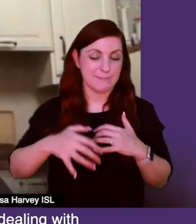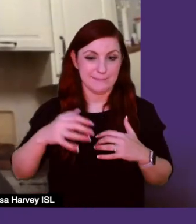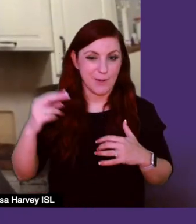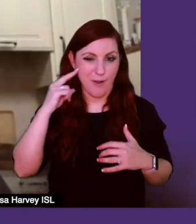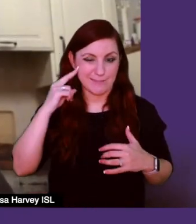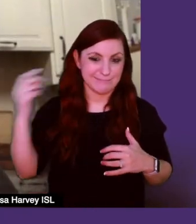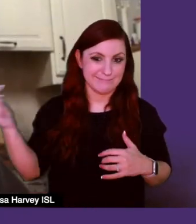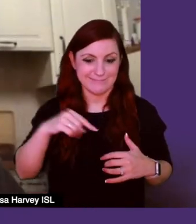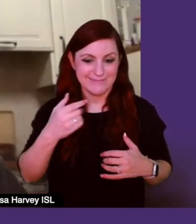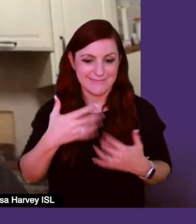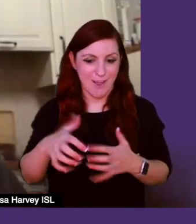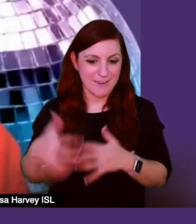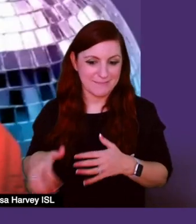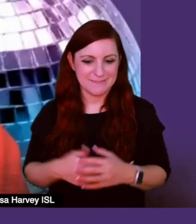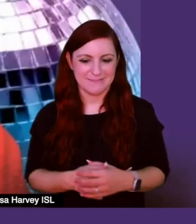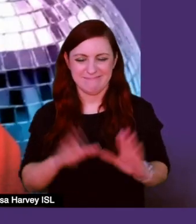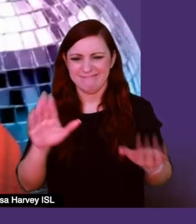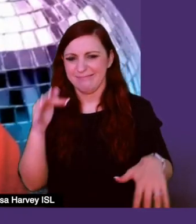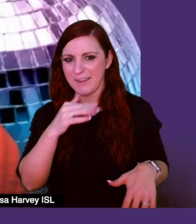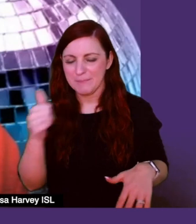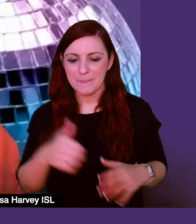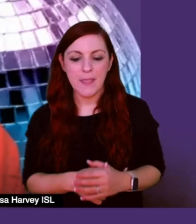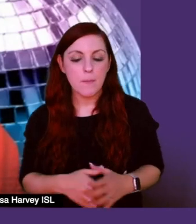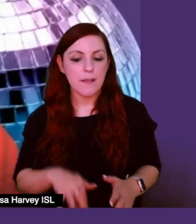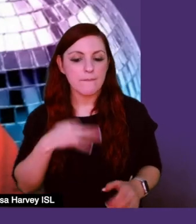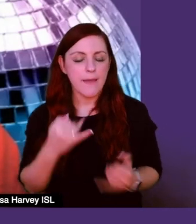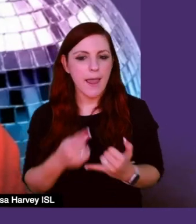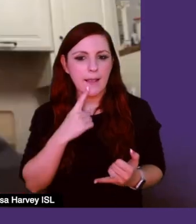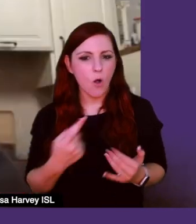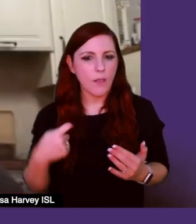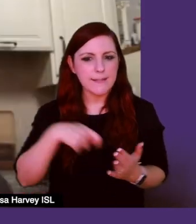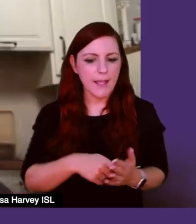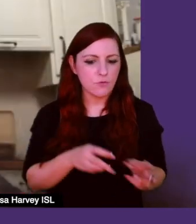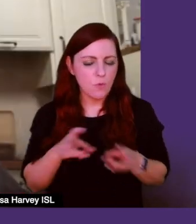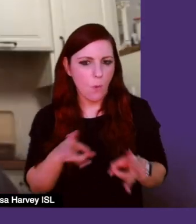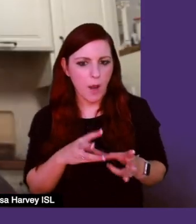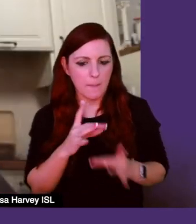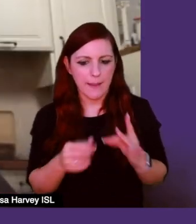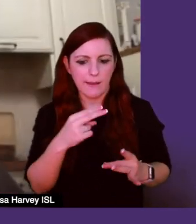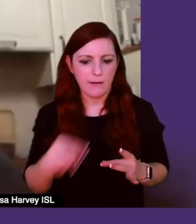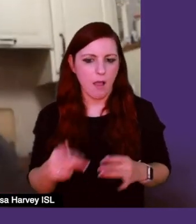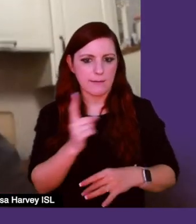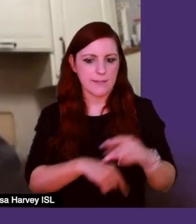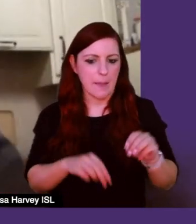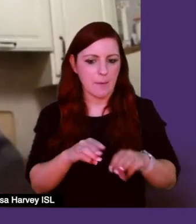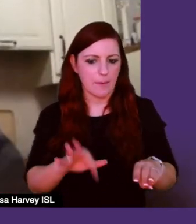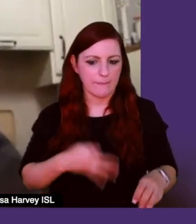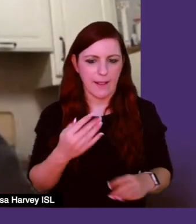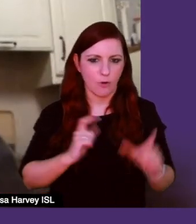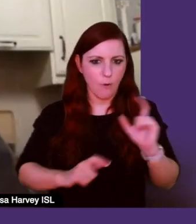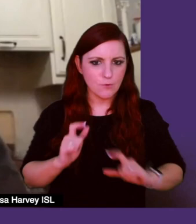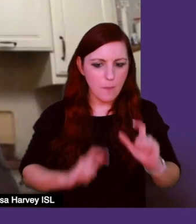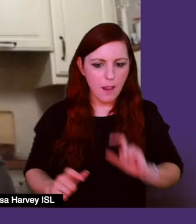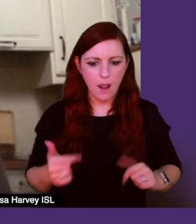occur. Anyway, I found that I was doing all of this additional work, making non-disabled people feel